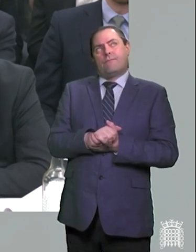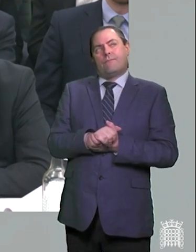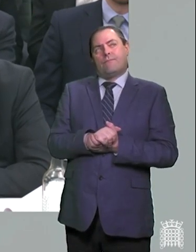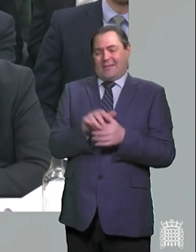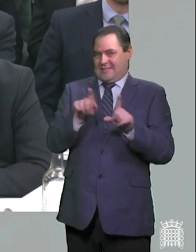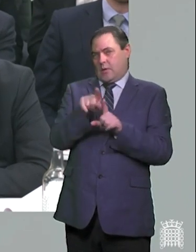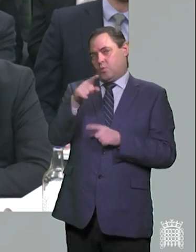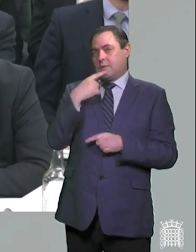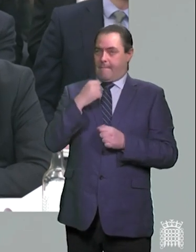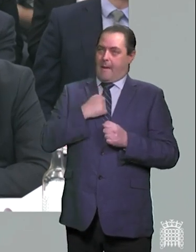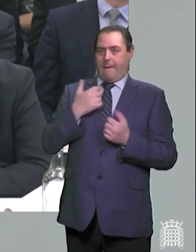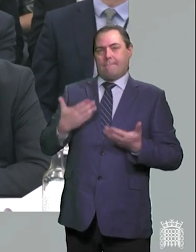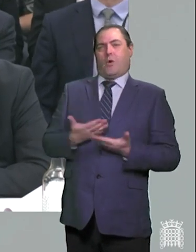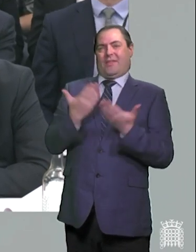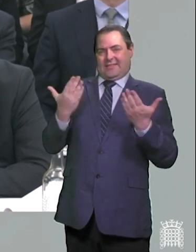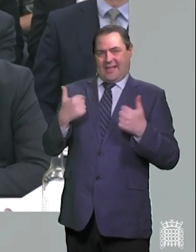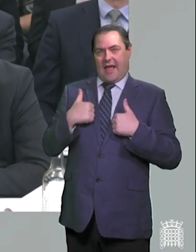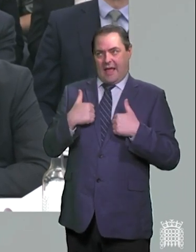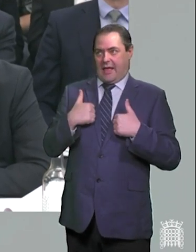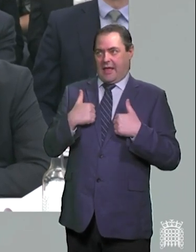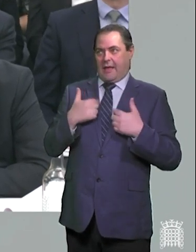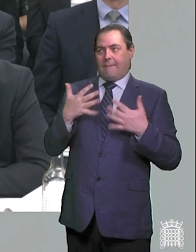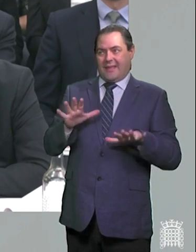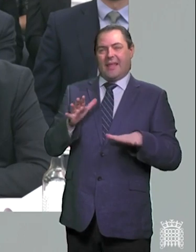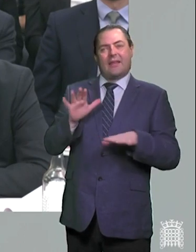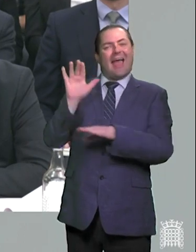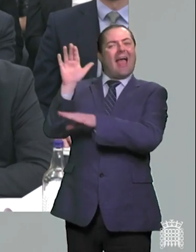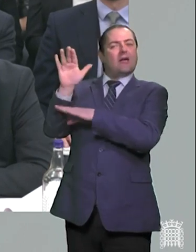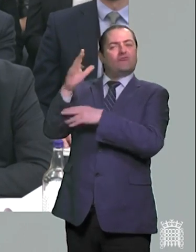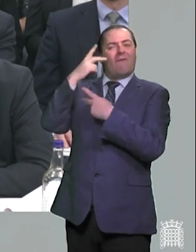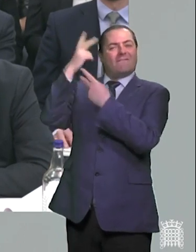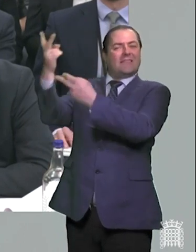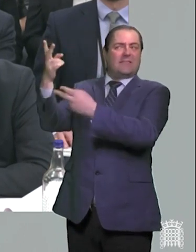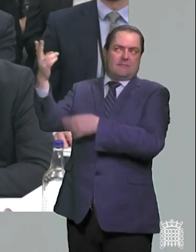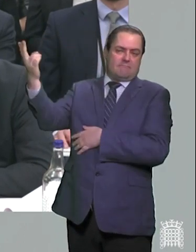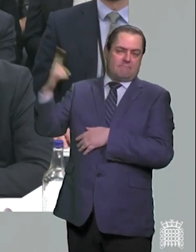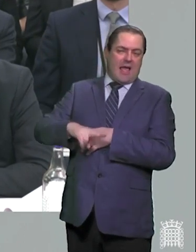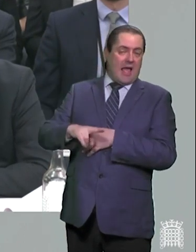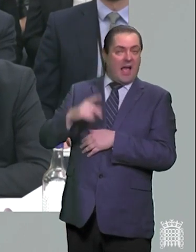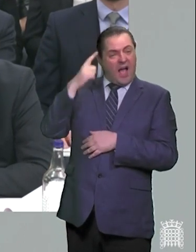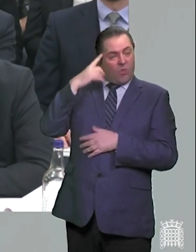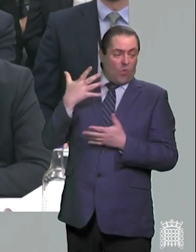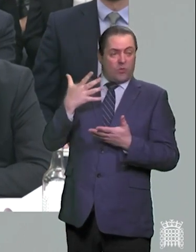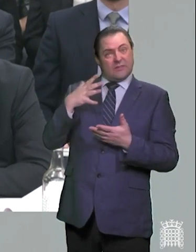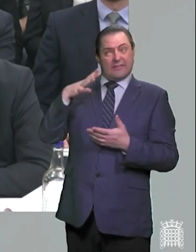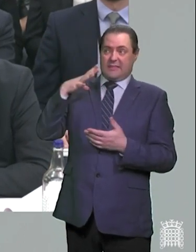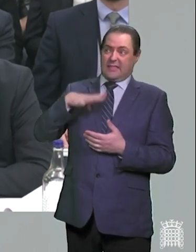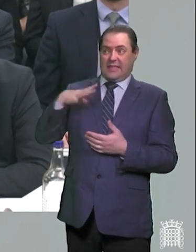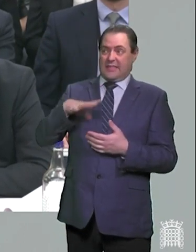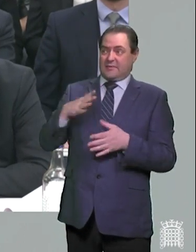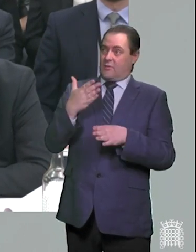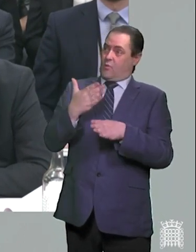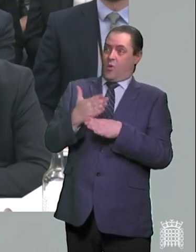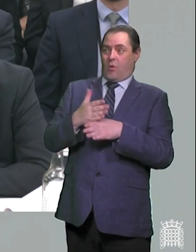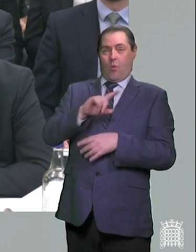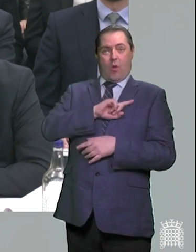as you say, on my birthday. I'd come back from a long external visit. I thought it was reasonably necessary for work